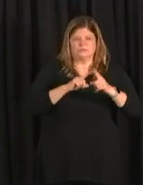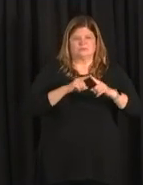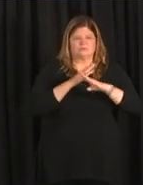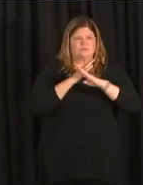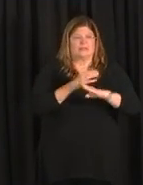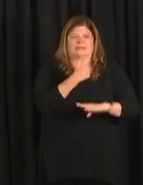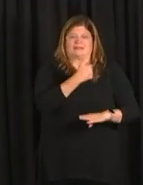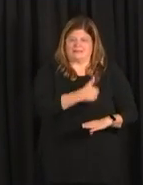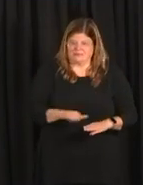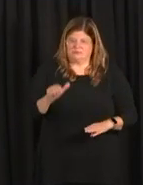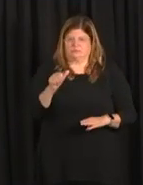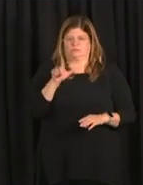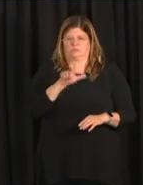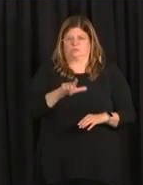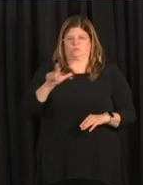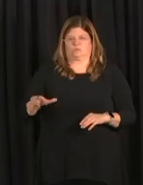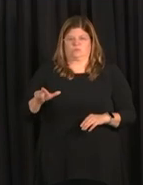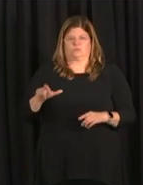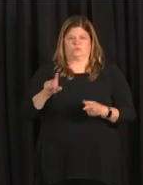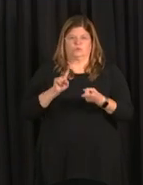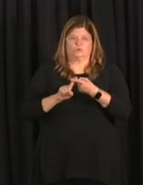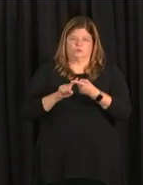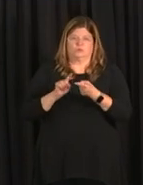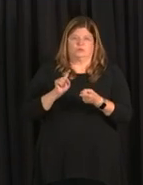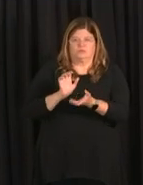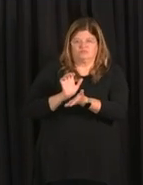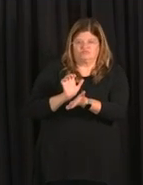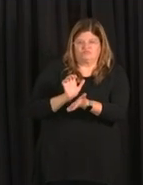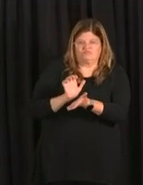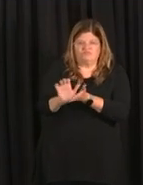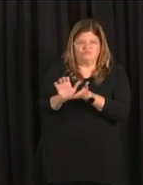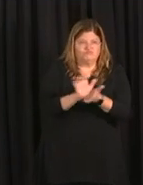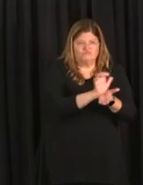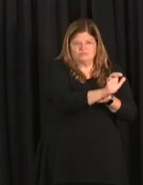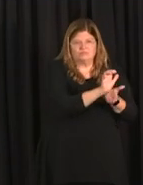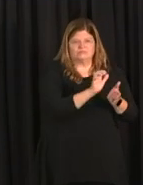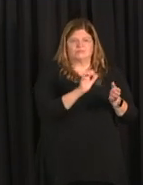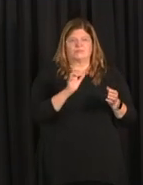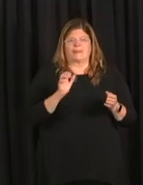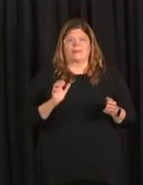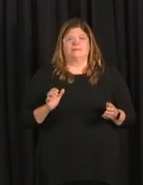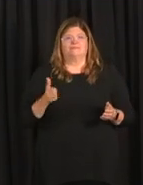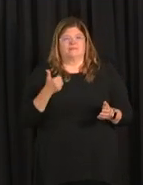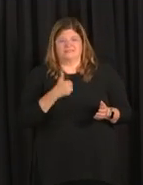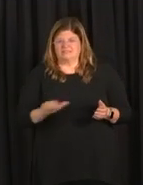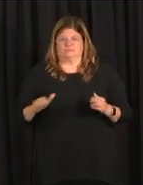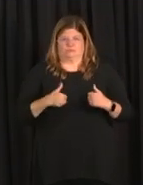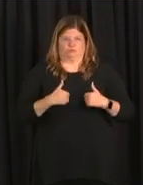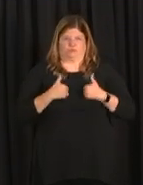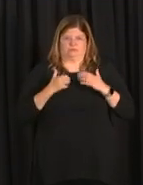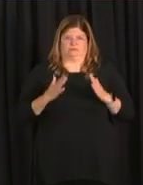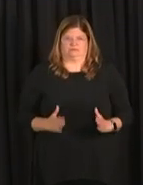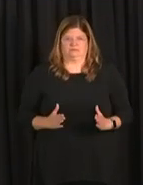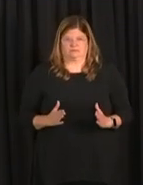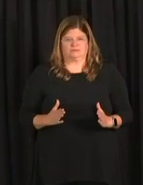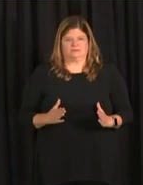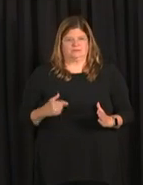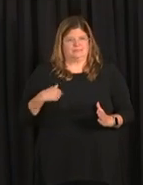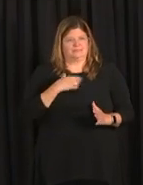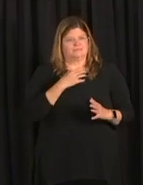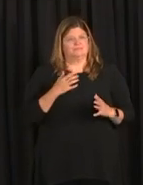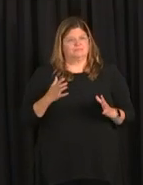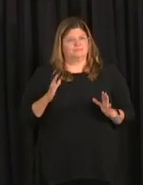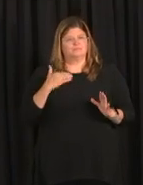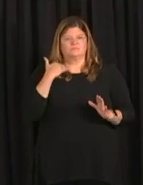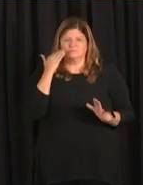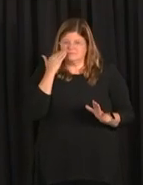prohibit landlords from issuing notices to vacate to tenants. If I sound a little uncertain about it, it's